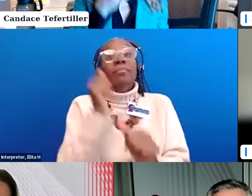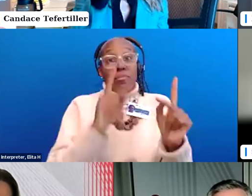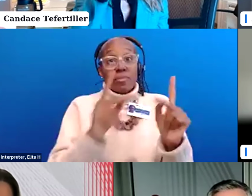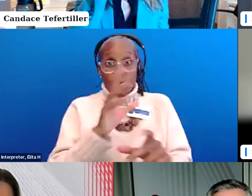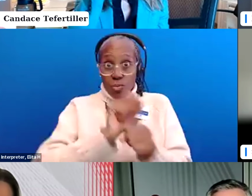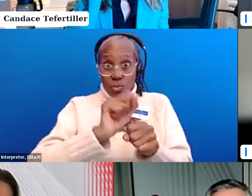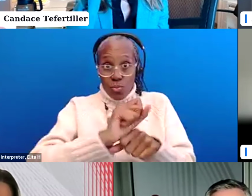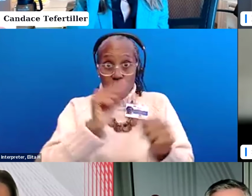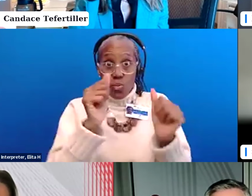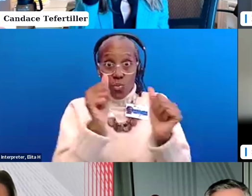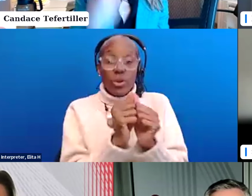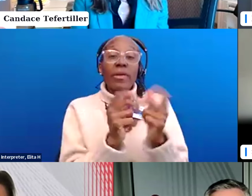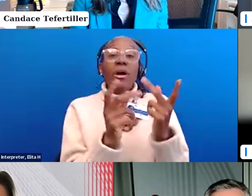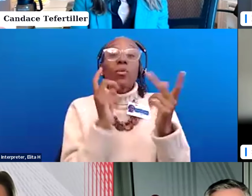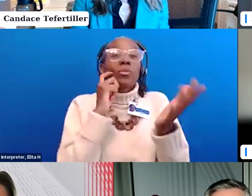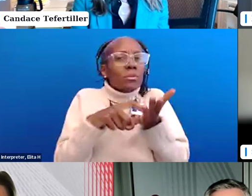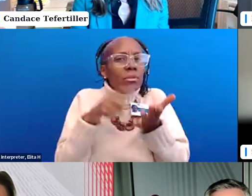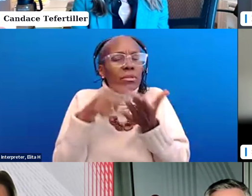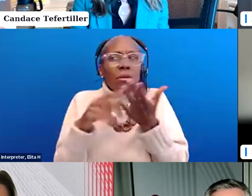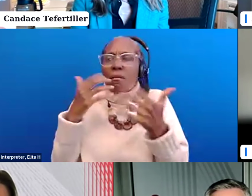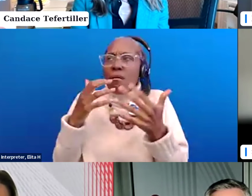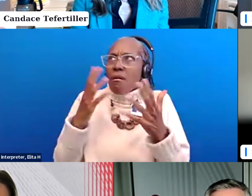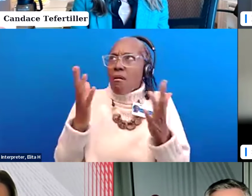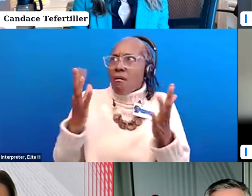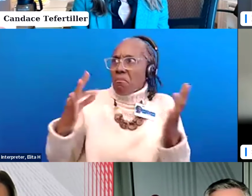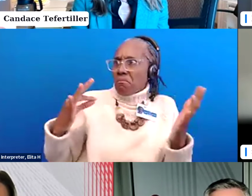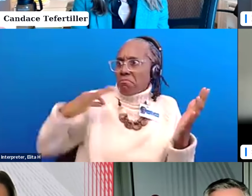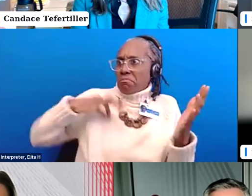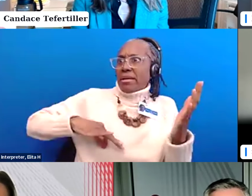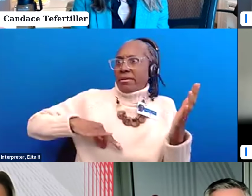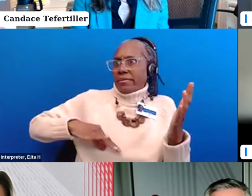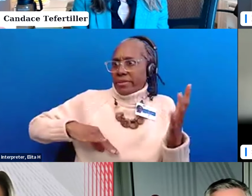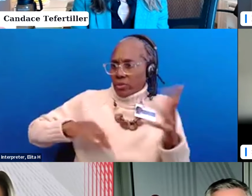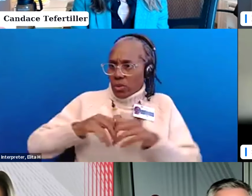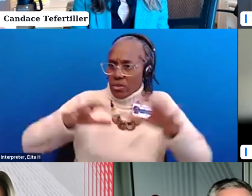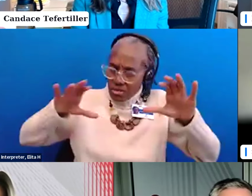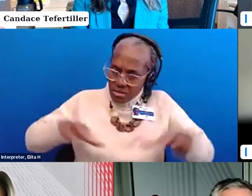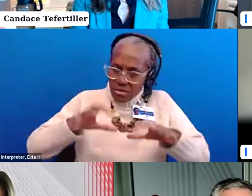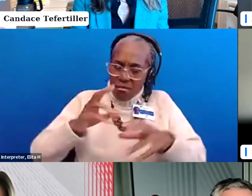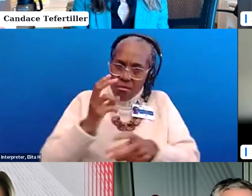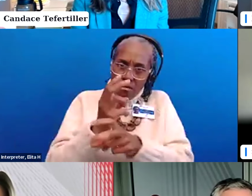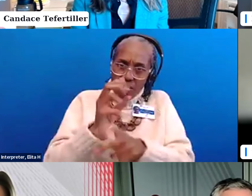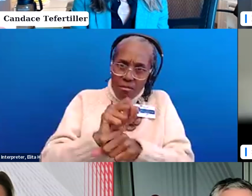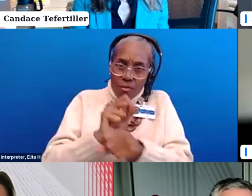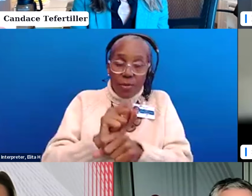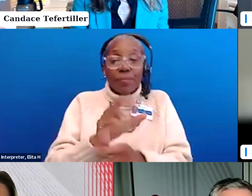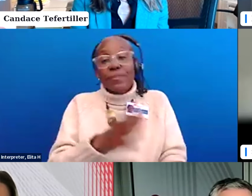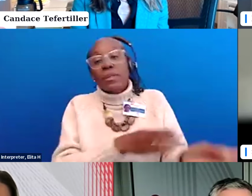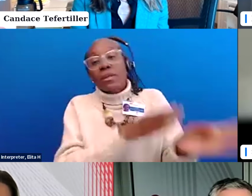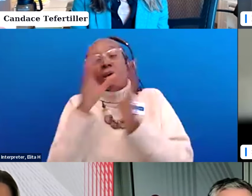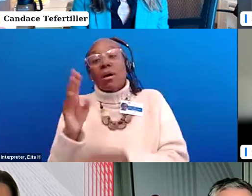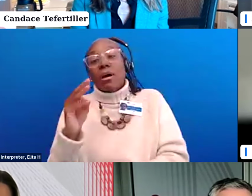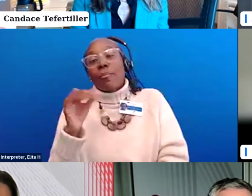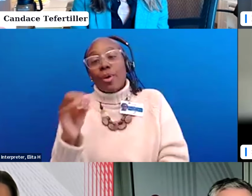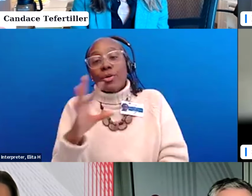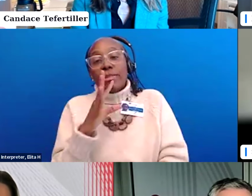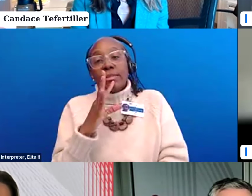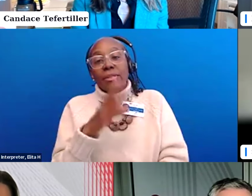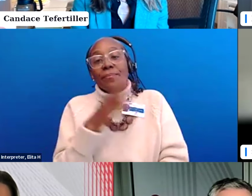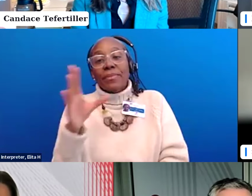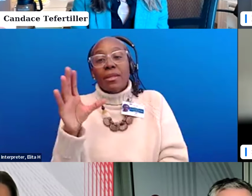worked with, will see very meaningful benefits. Thanks, Chet. Back to you, Candy, on maybe a little